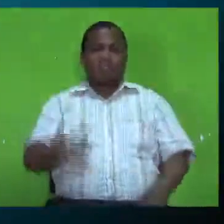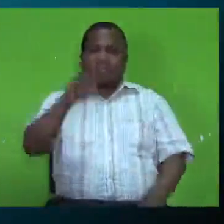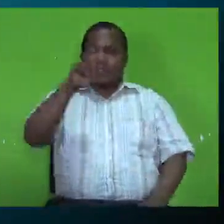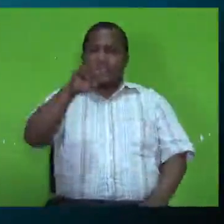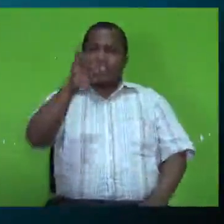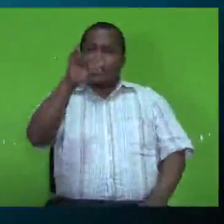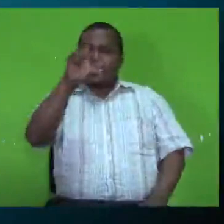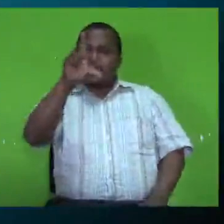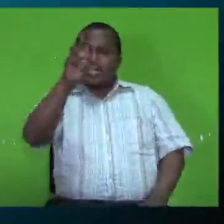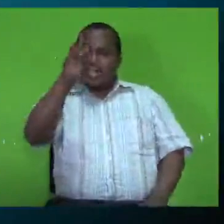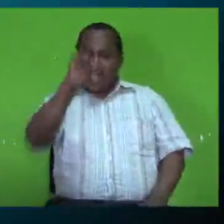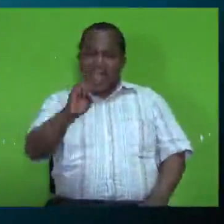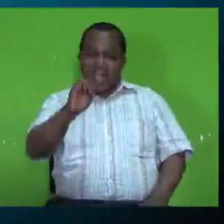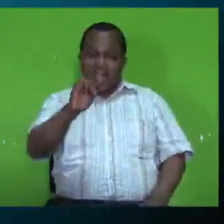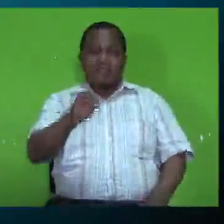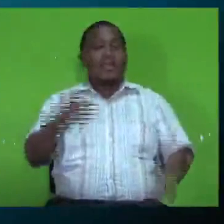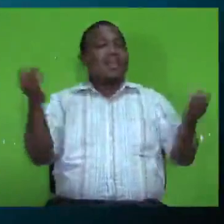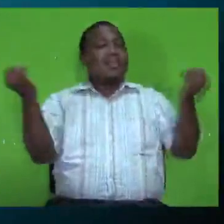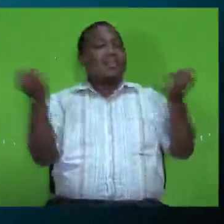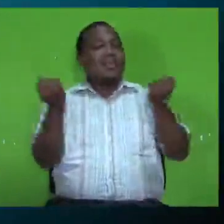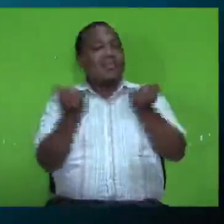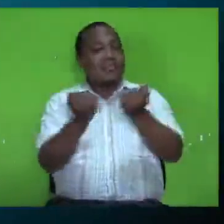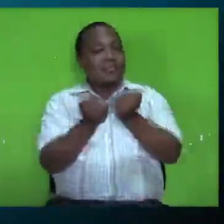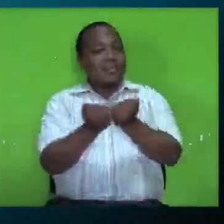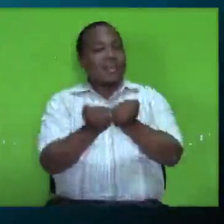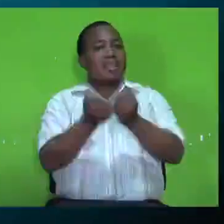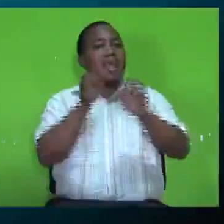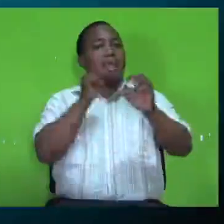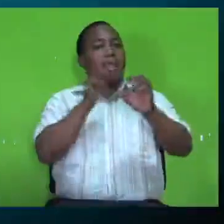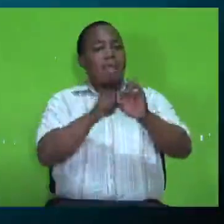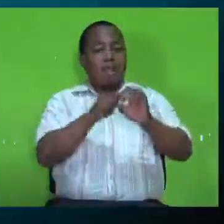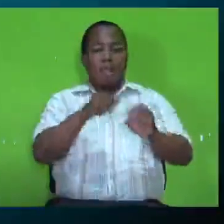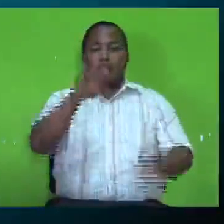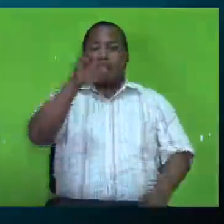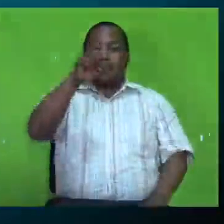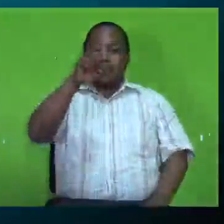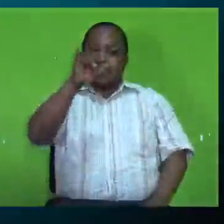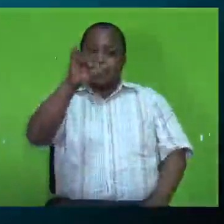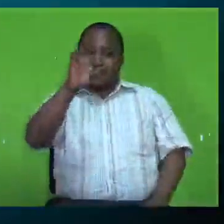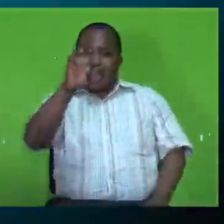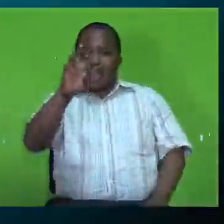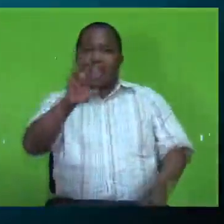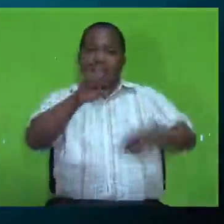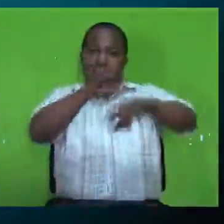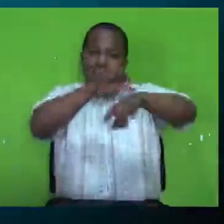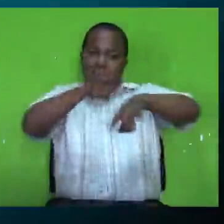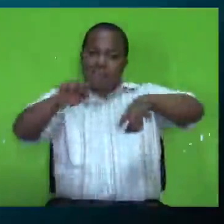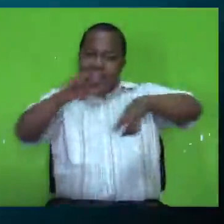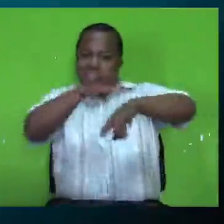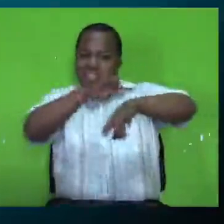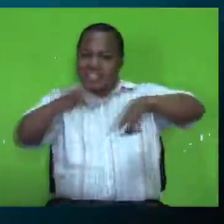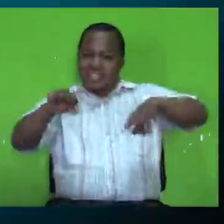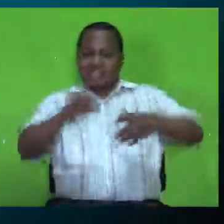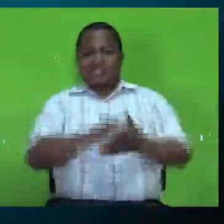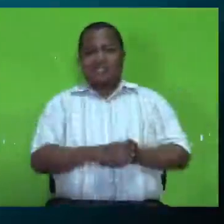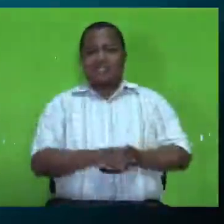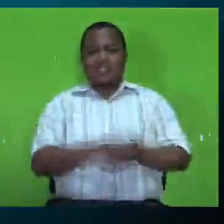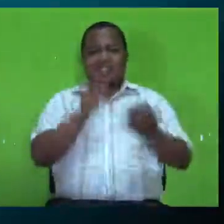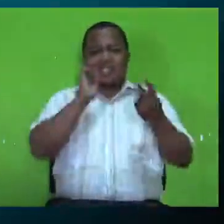Xylem tissue is made up of xylem vessels, and the second one